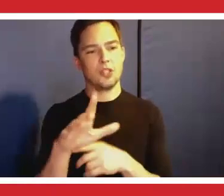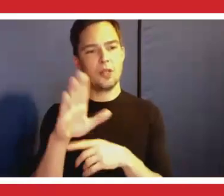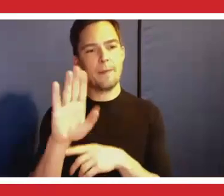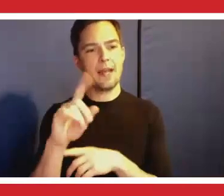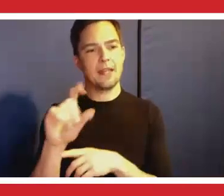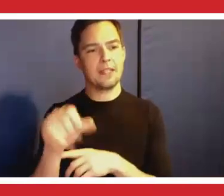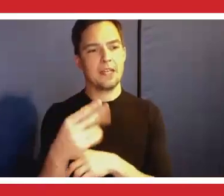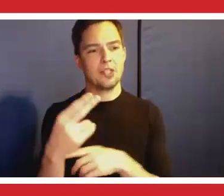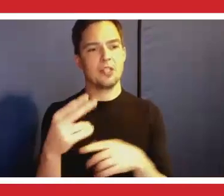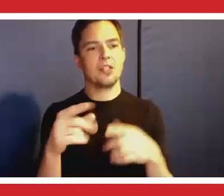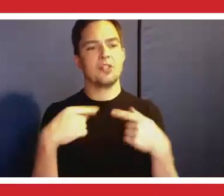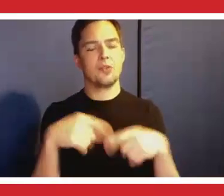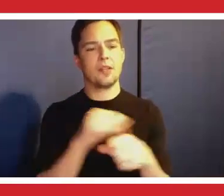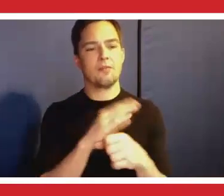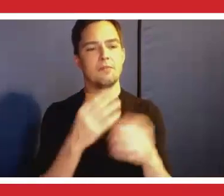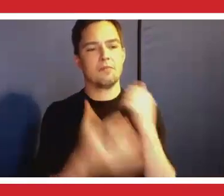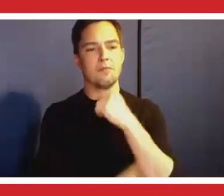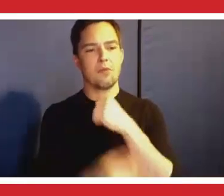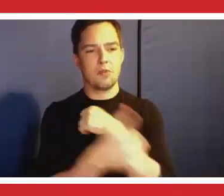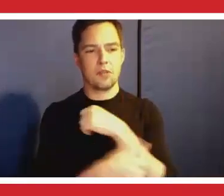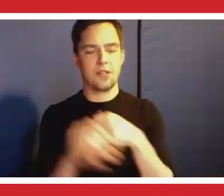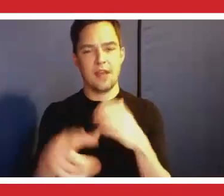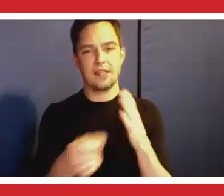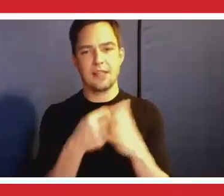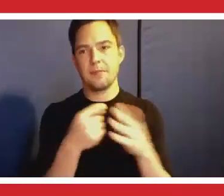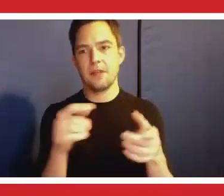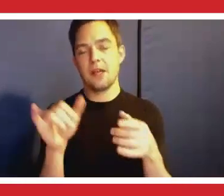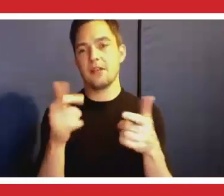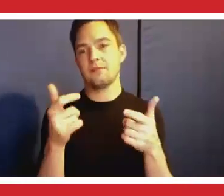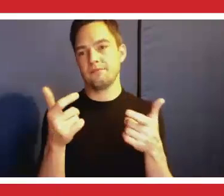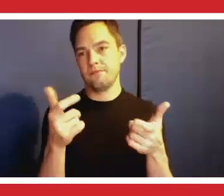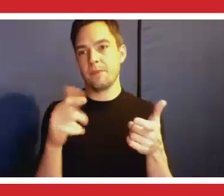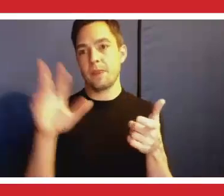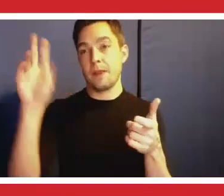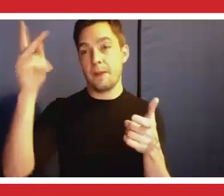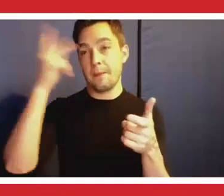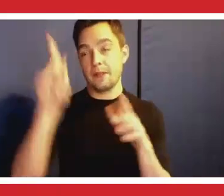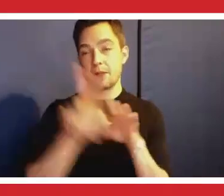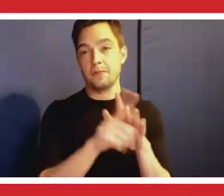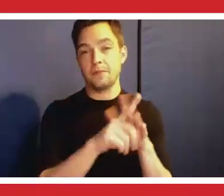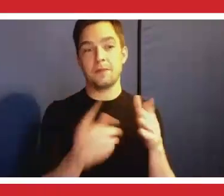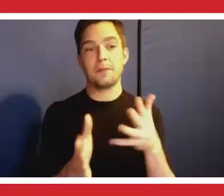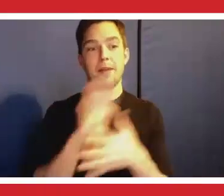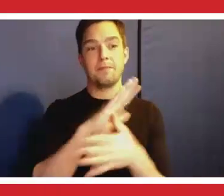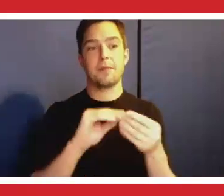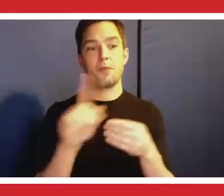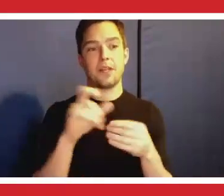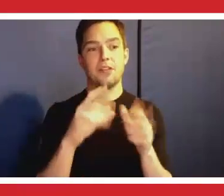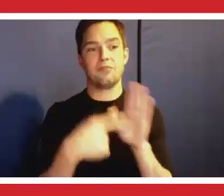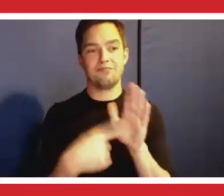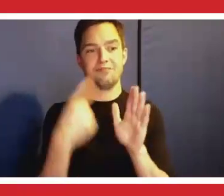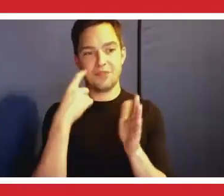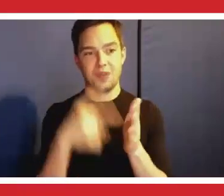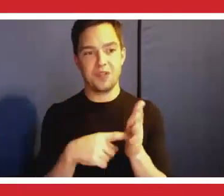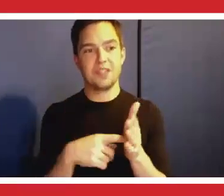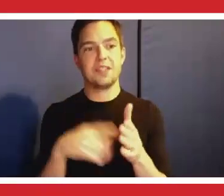very strong political will demonstrated. And as you pointed out, political will came up number one, and that was demonstrated in